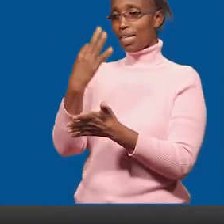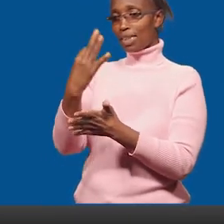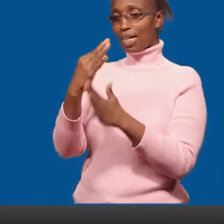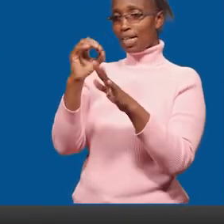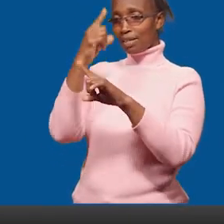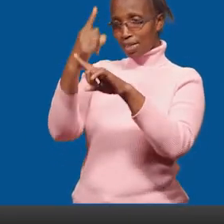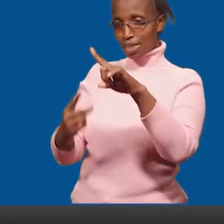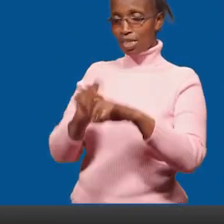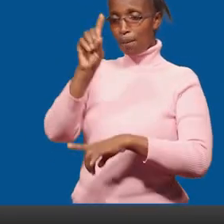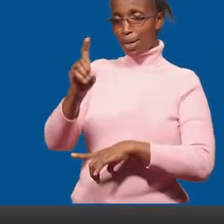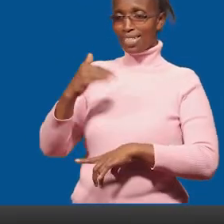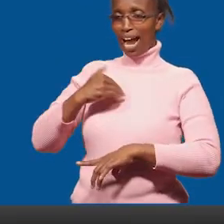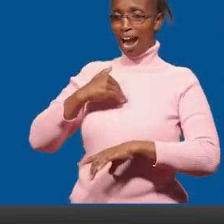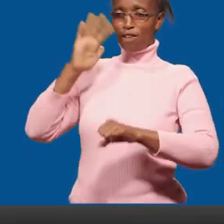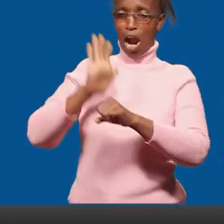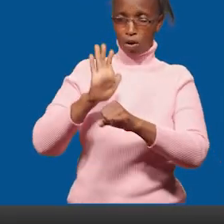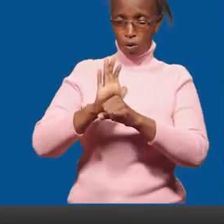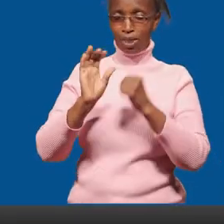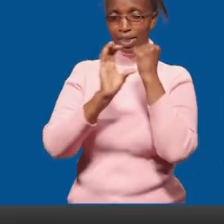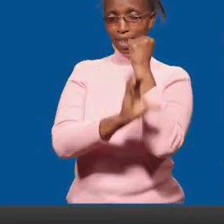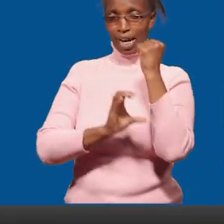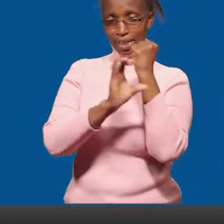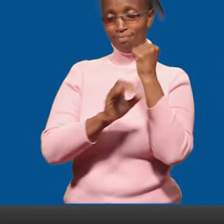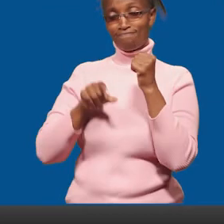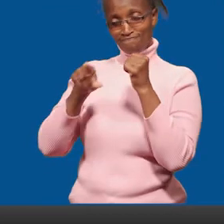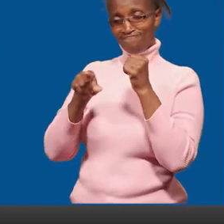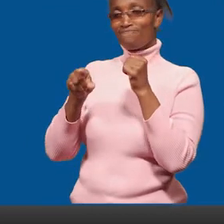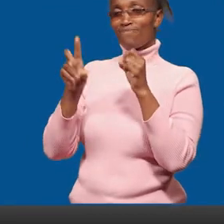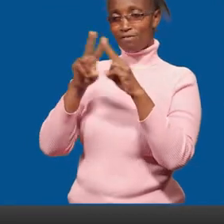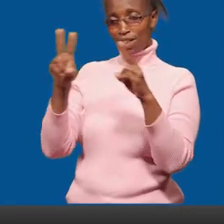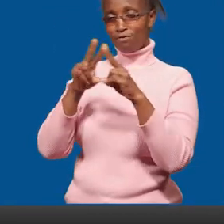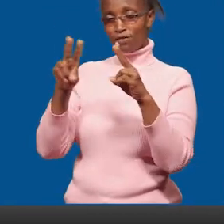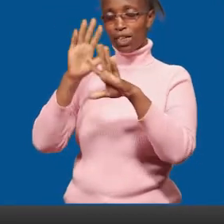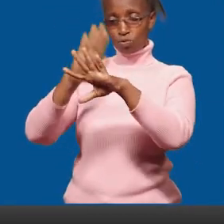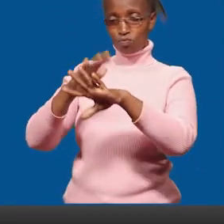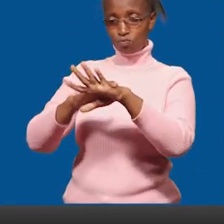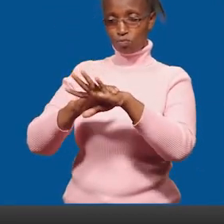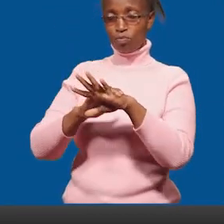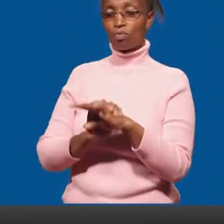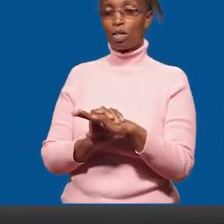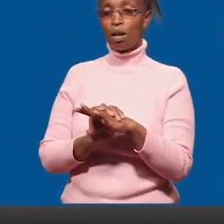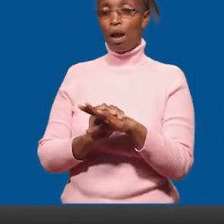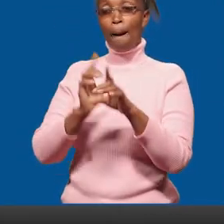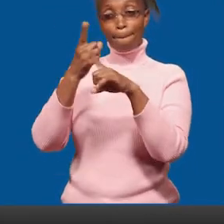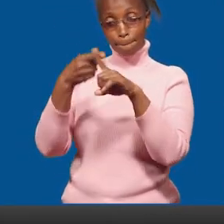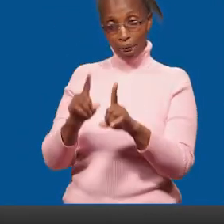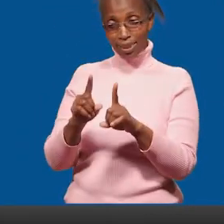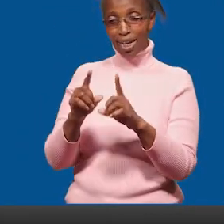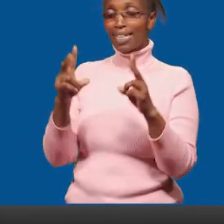within 3 years we should be having surplus in this country is quite good, and I want to commend him for that. It is, of